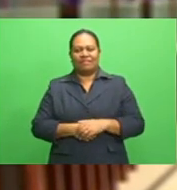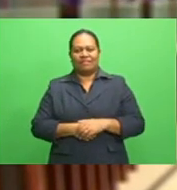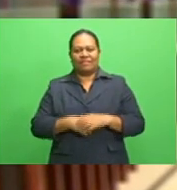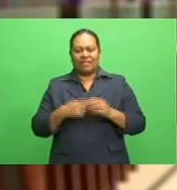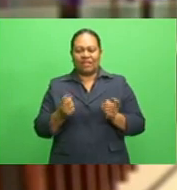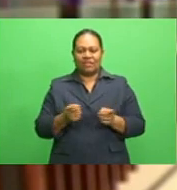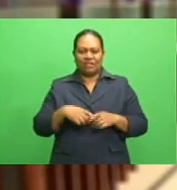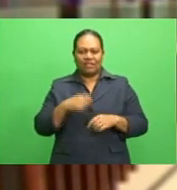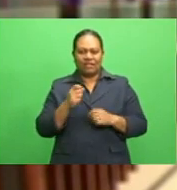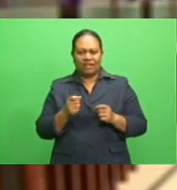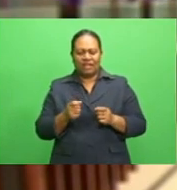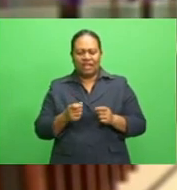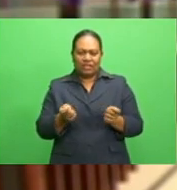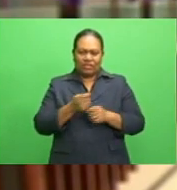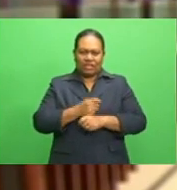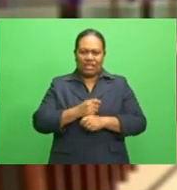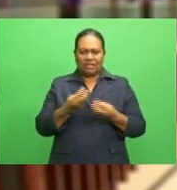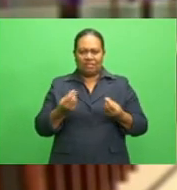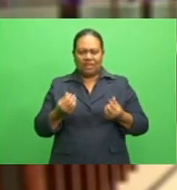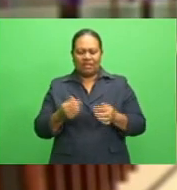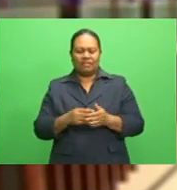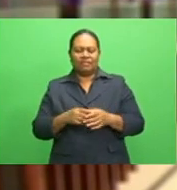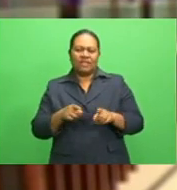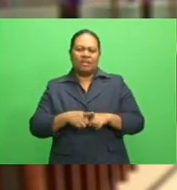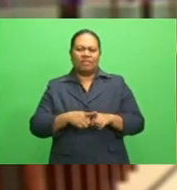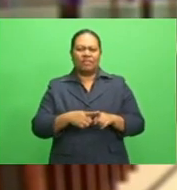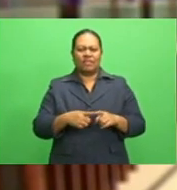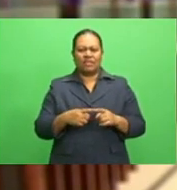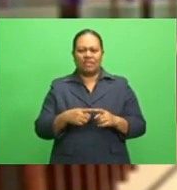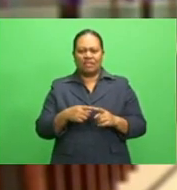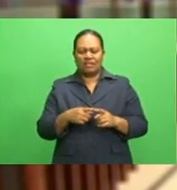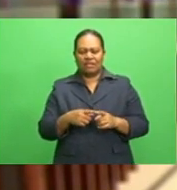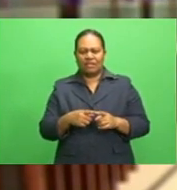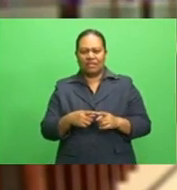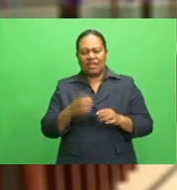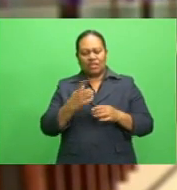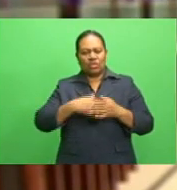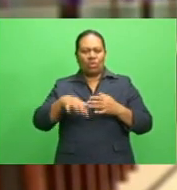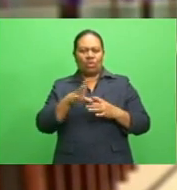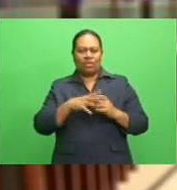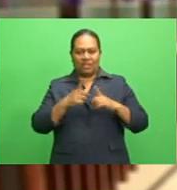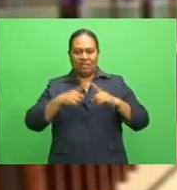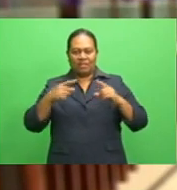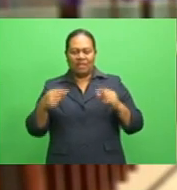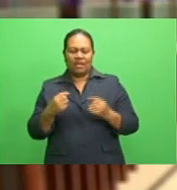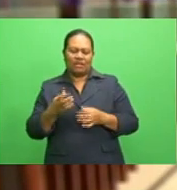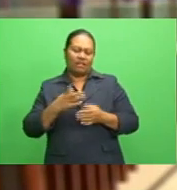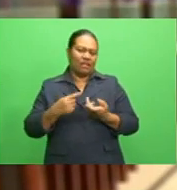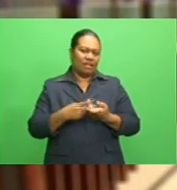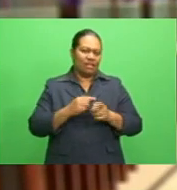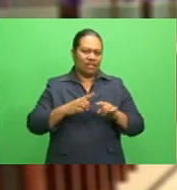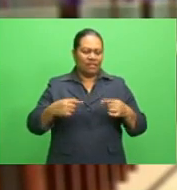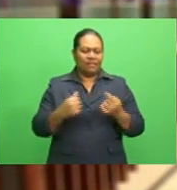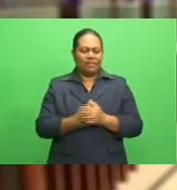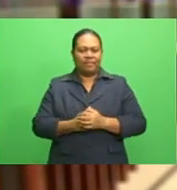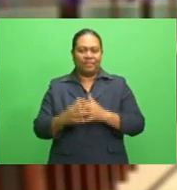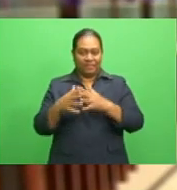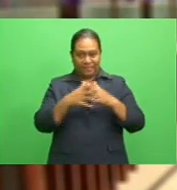exchange front, turnover was light with Tokyo on a holiday today and considerable uncertainty on whether